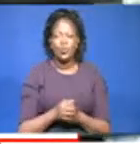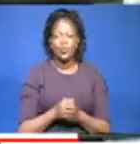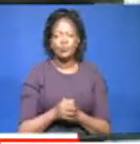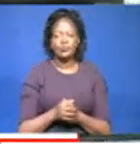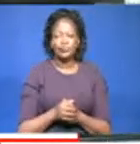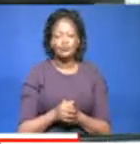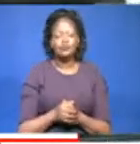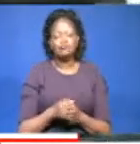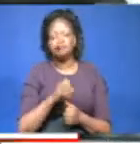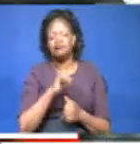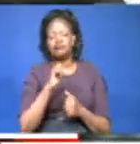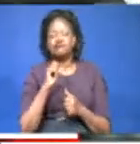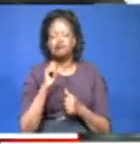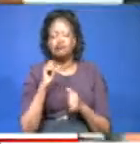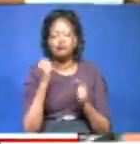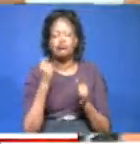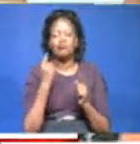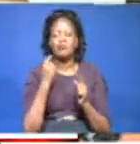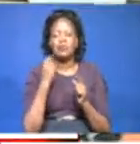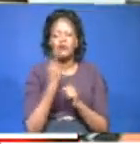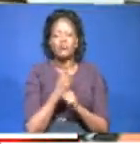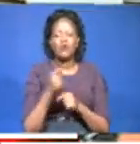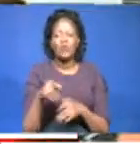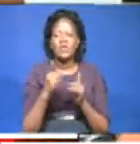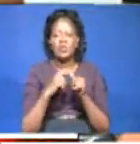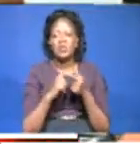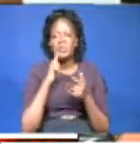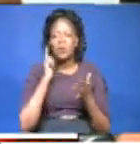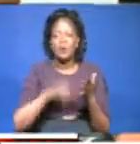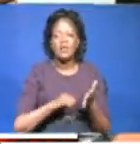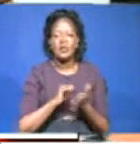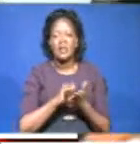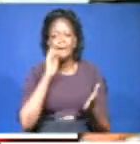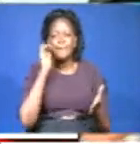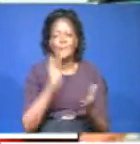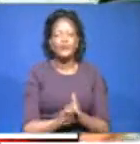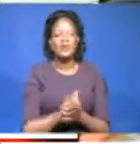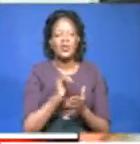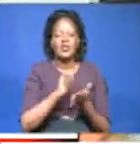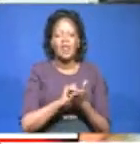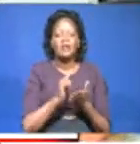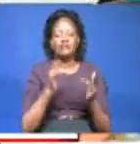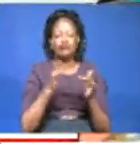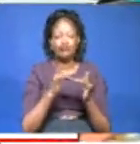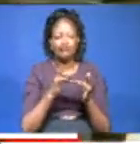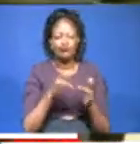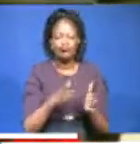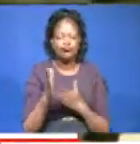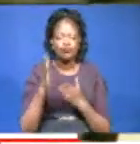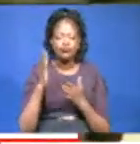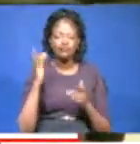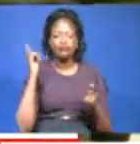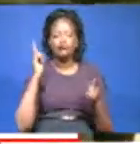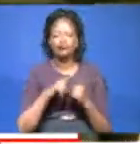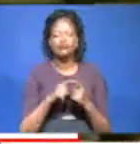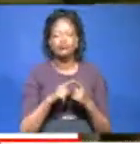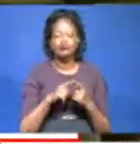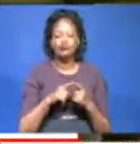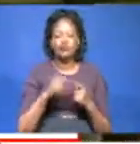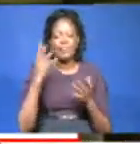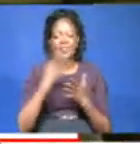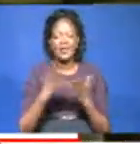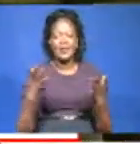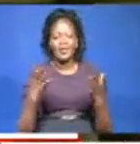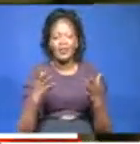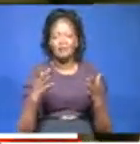to woo in customers. In addition, he says, the belief that online platforms are only meant for electronic gadgets is